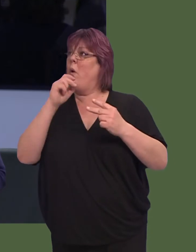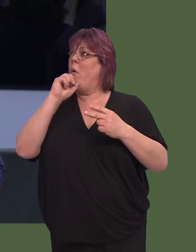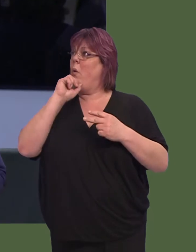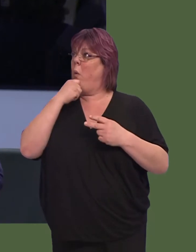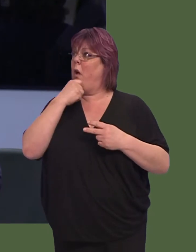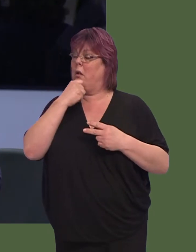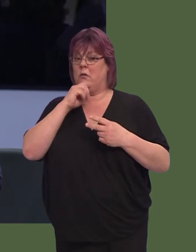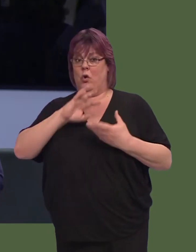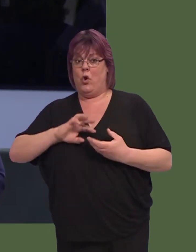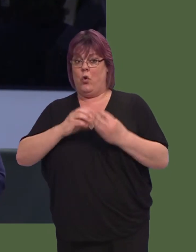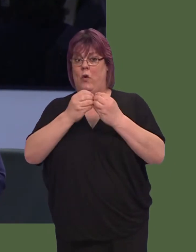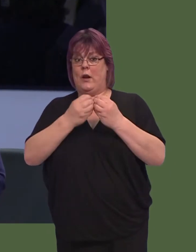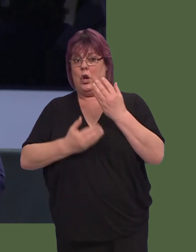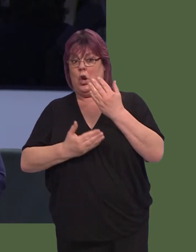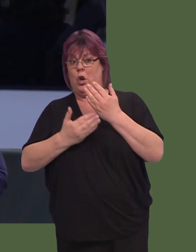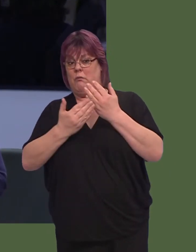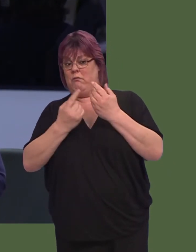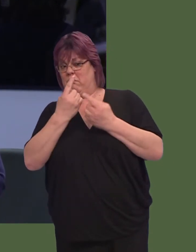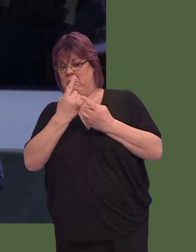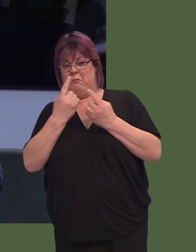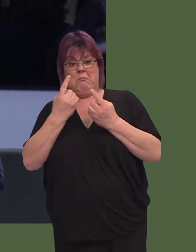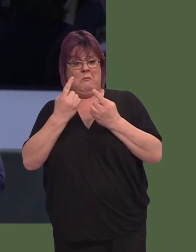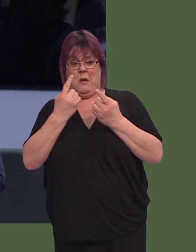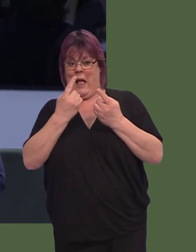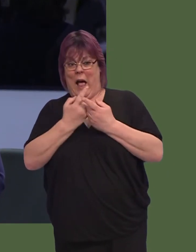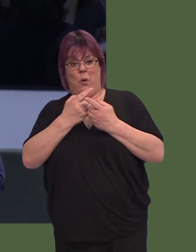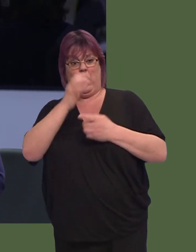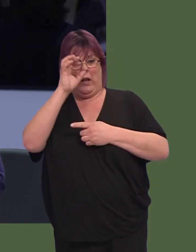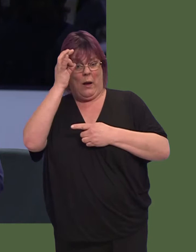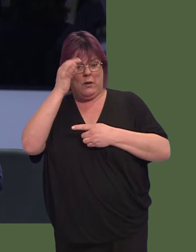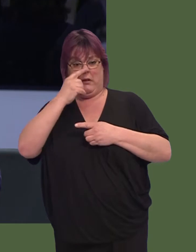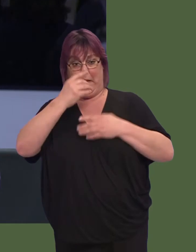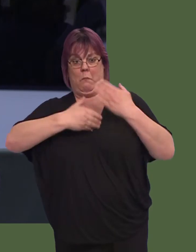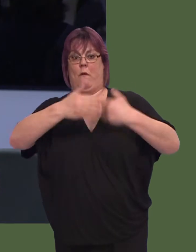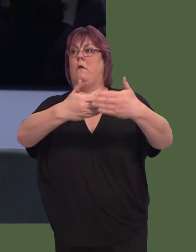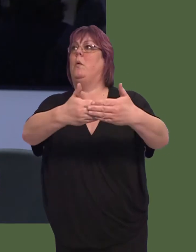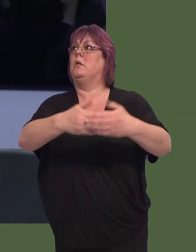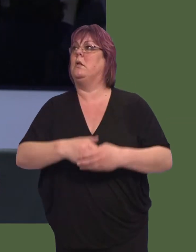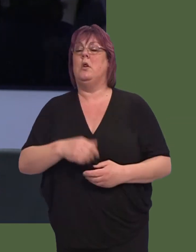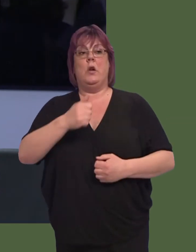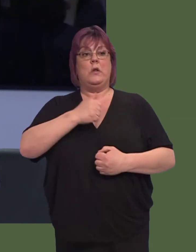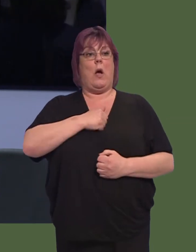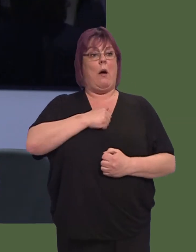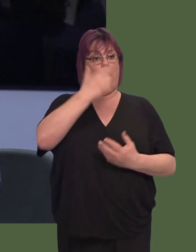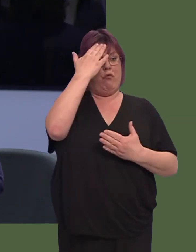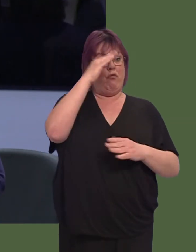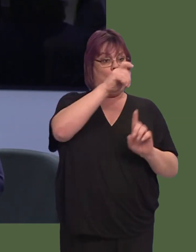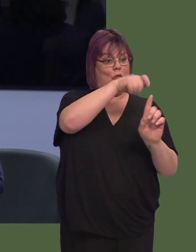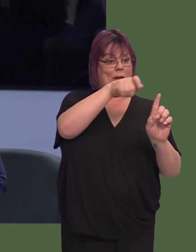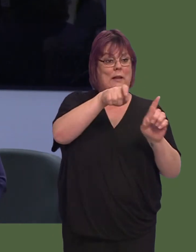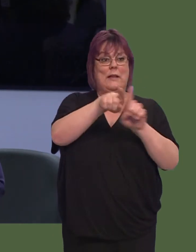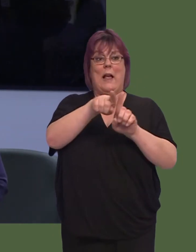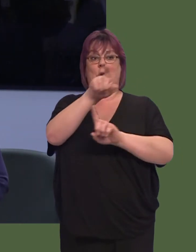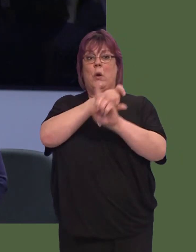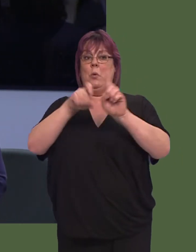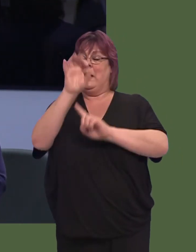actually deliver a new way of moving forward for our community councils, so that our residents, our